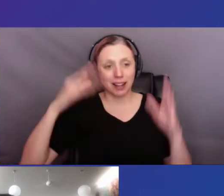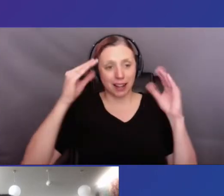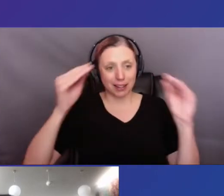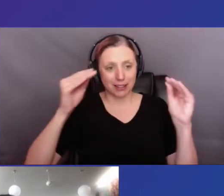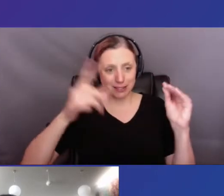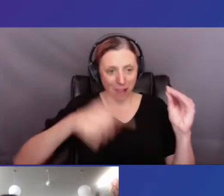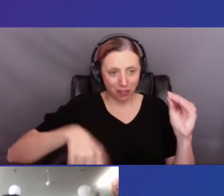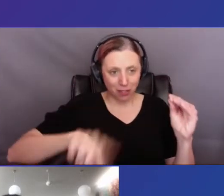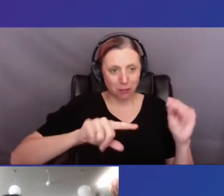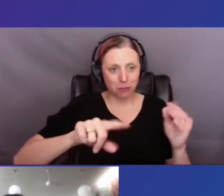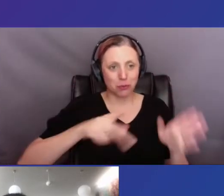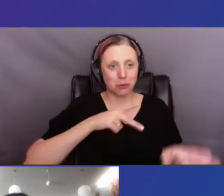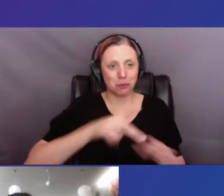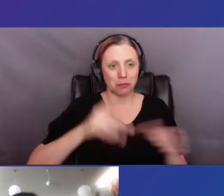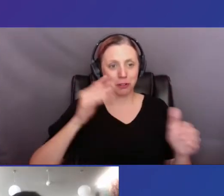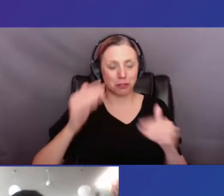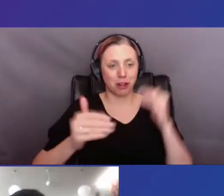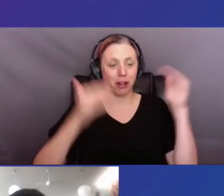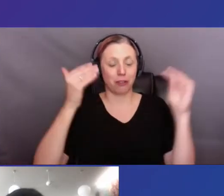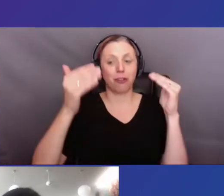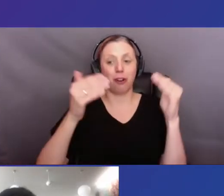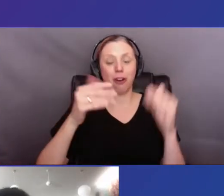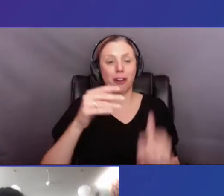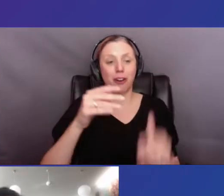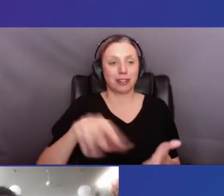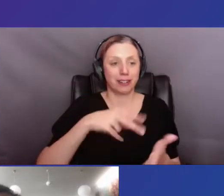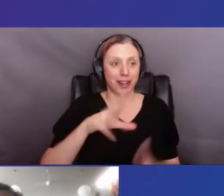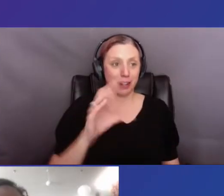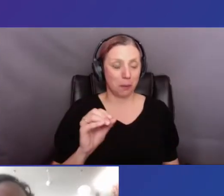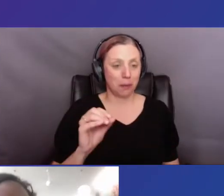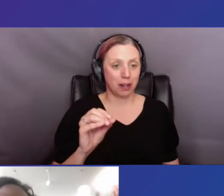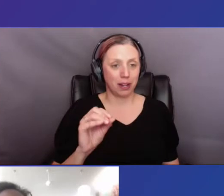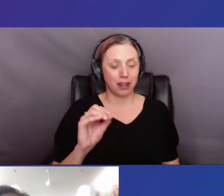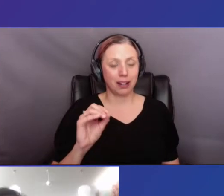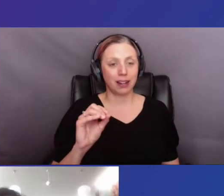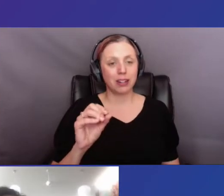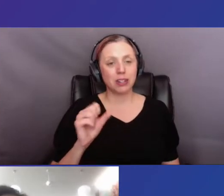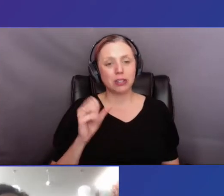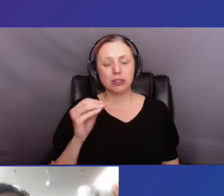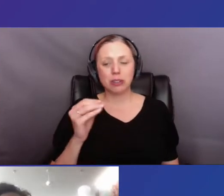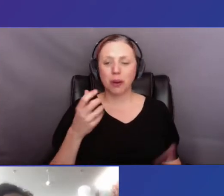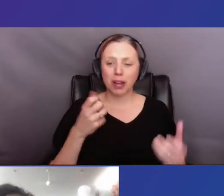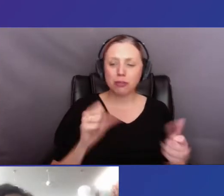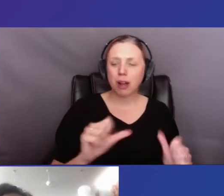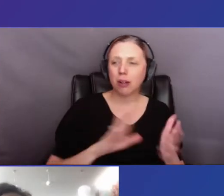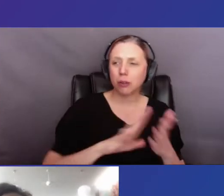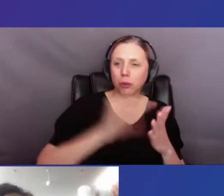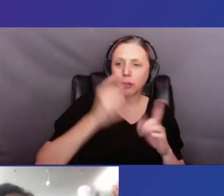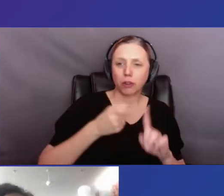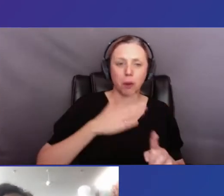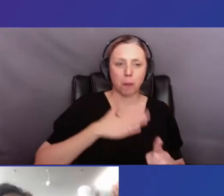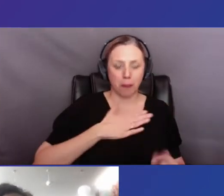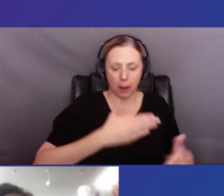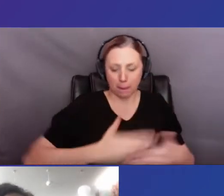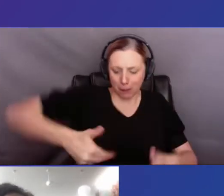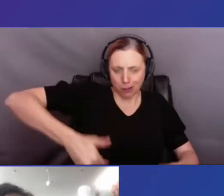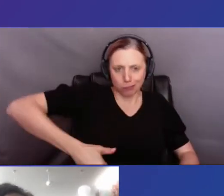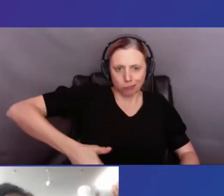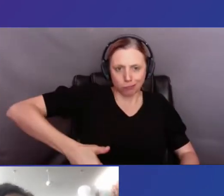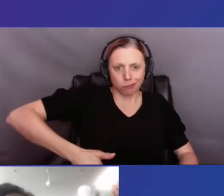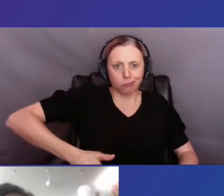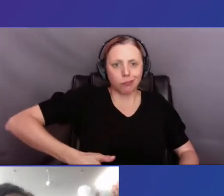dance company, and tried to learn from their innate intuitive movement